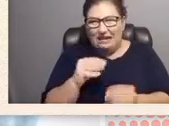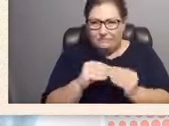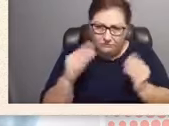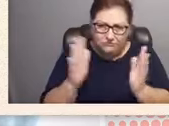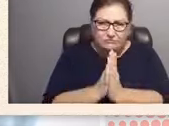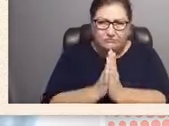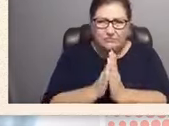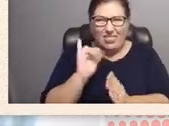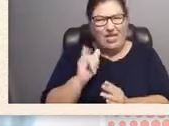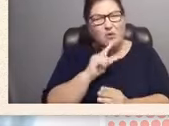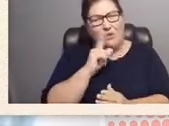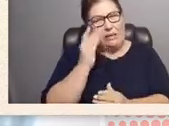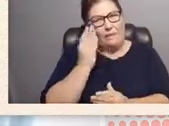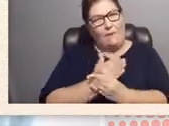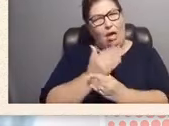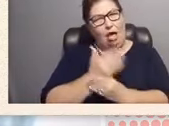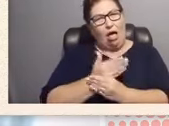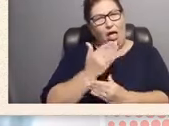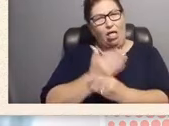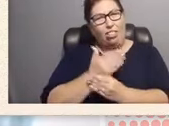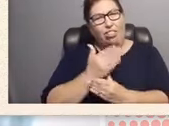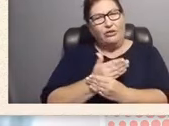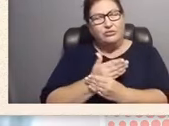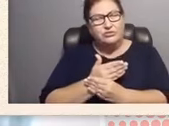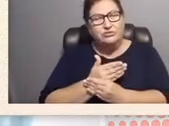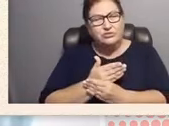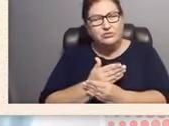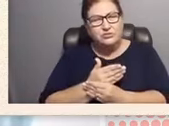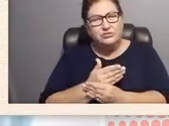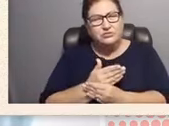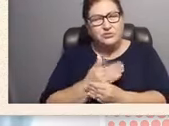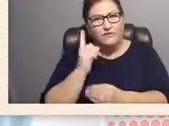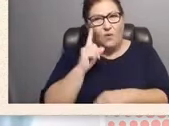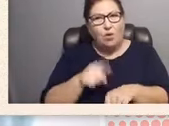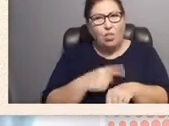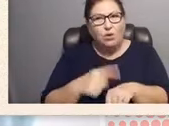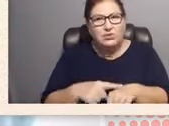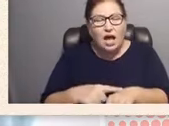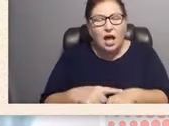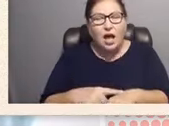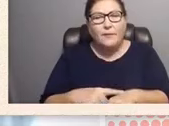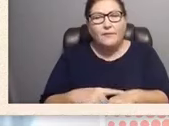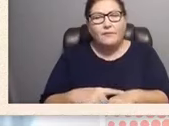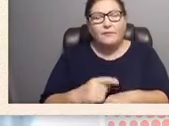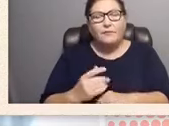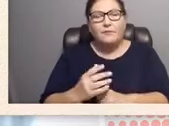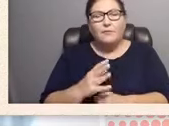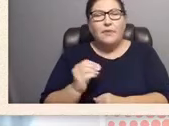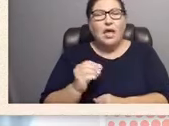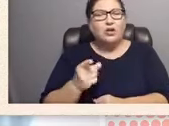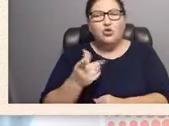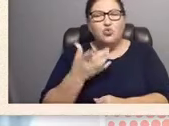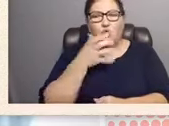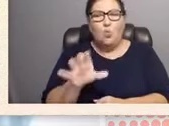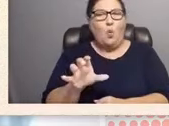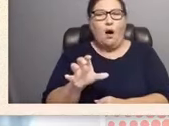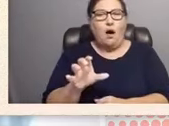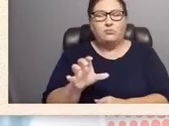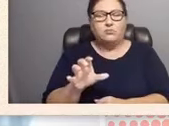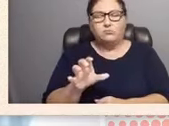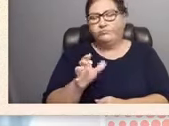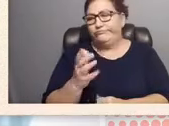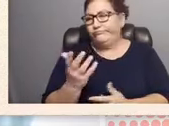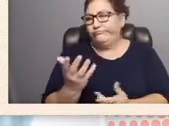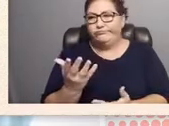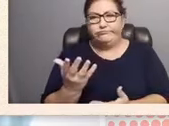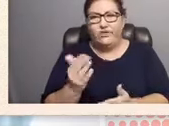bothered you um, for quite some time, and for a while you did not want to, forgive